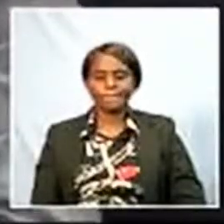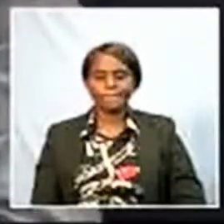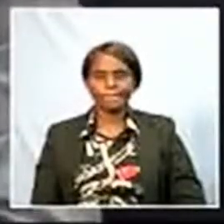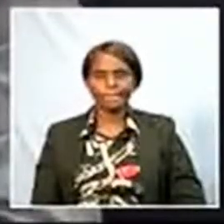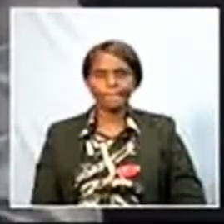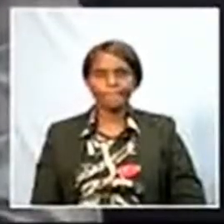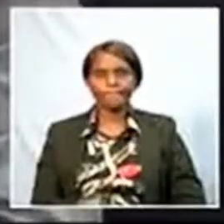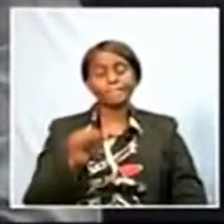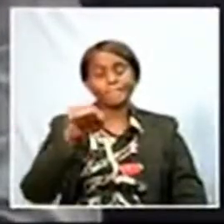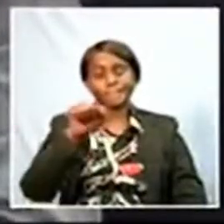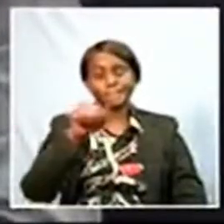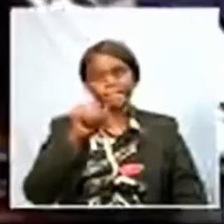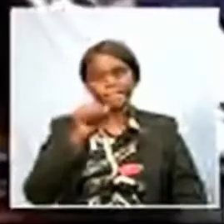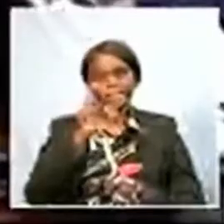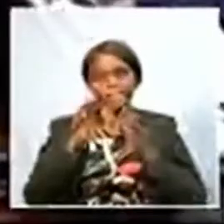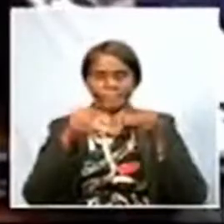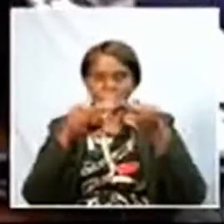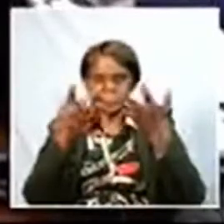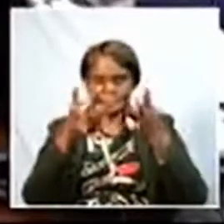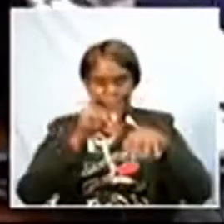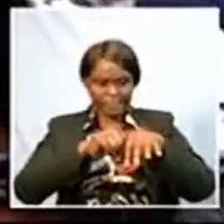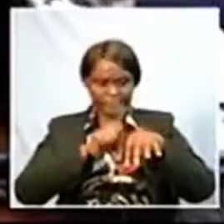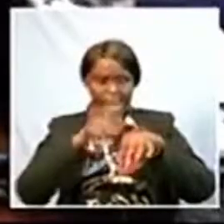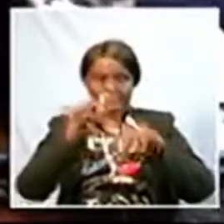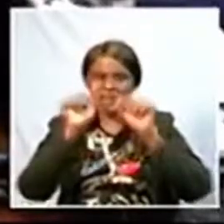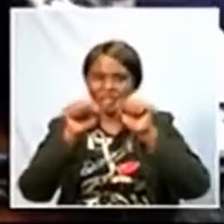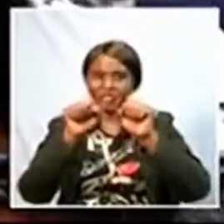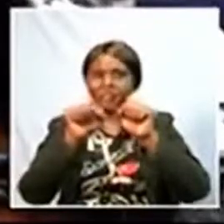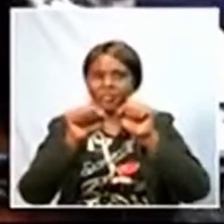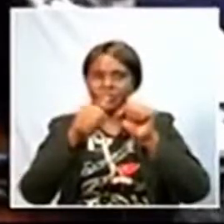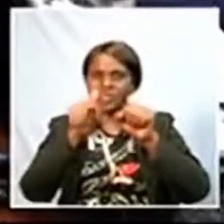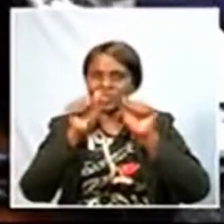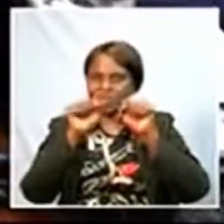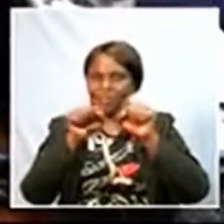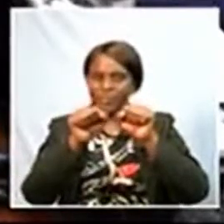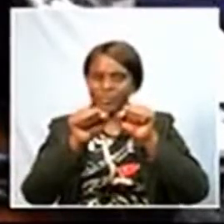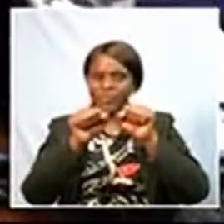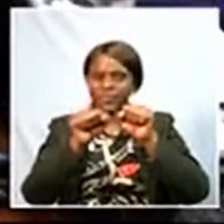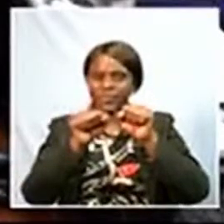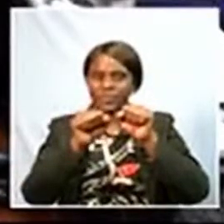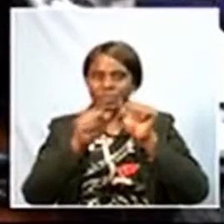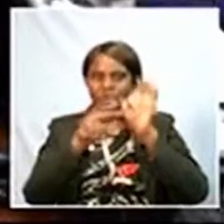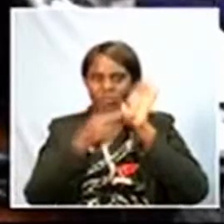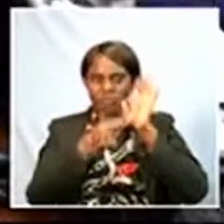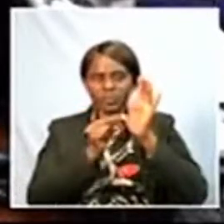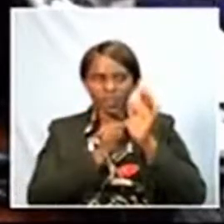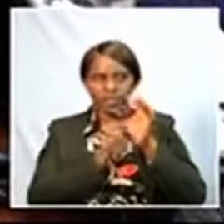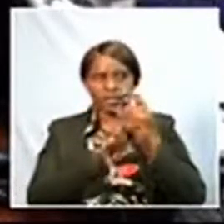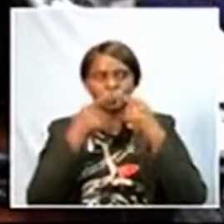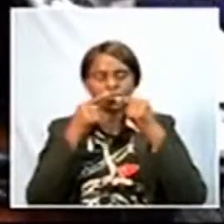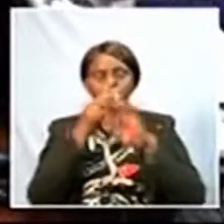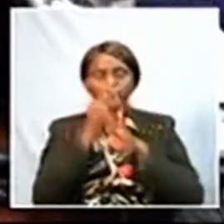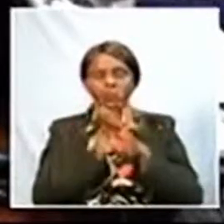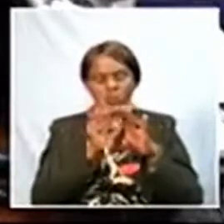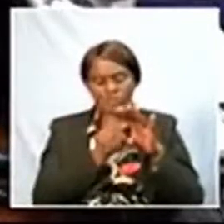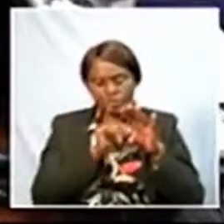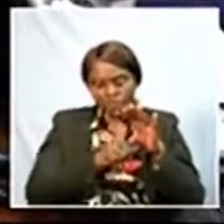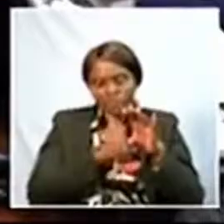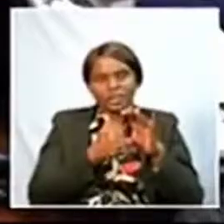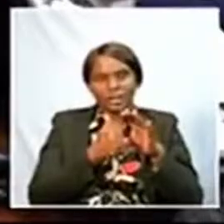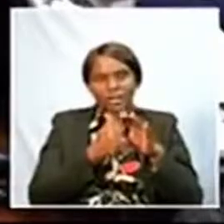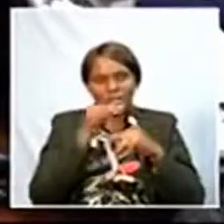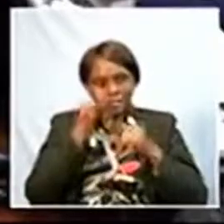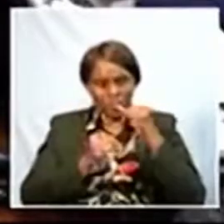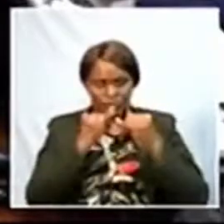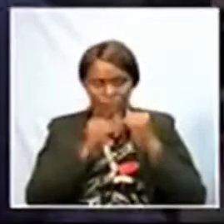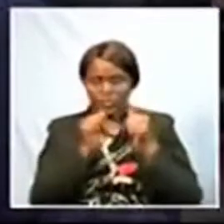Yeah, Yes. if you give them time, are they able to show us that circular before we are done